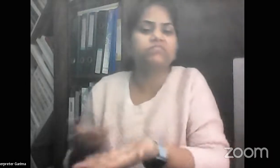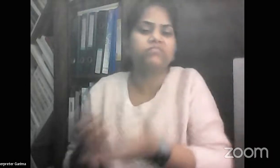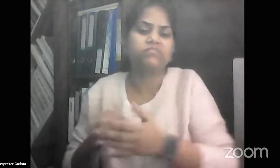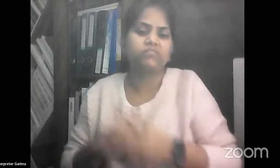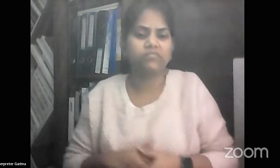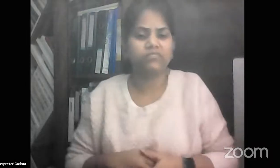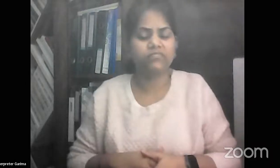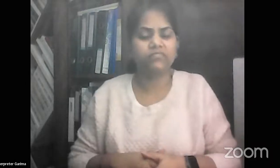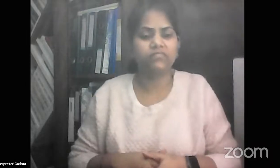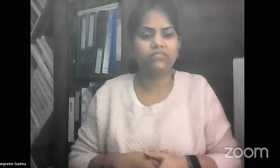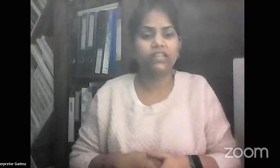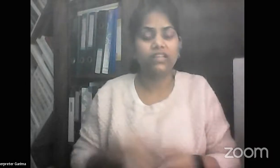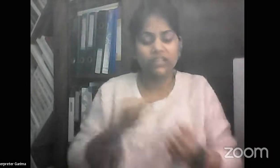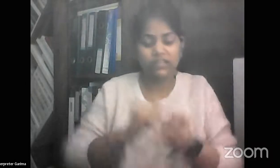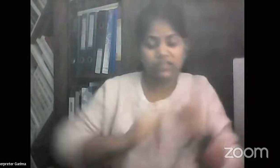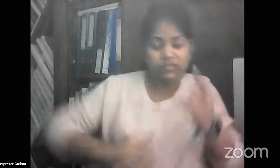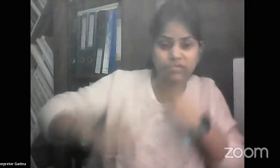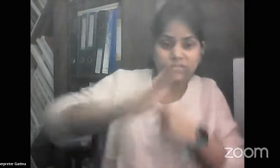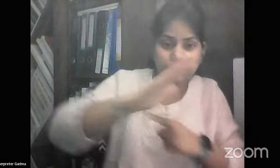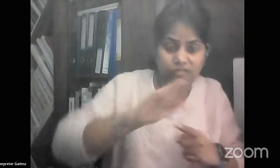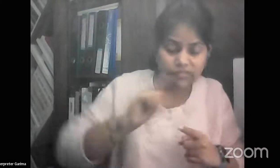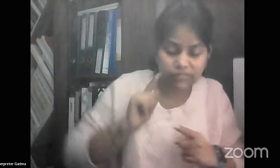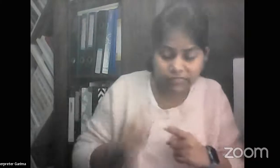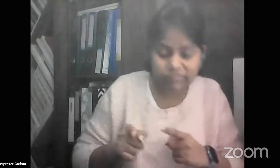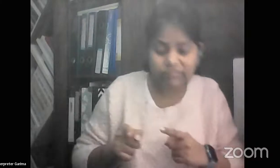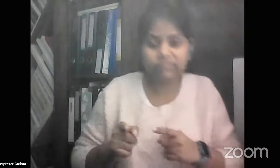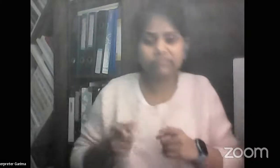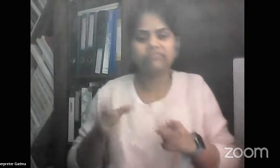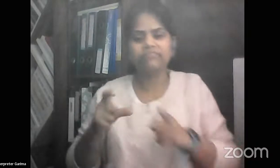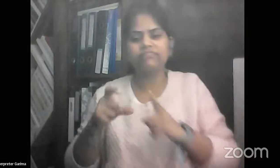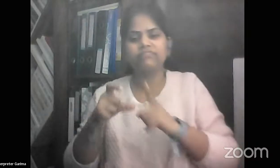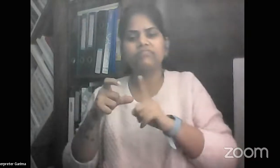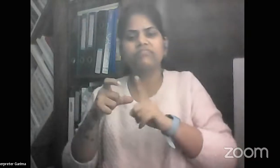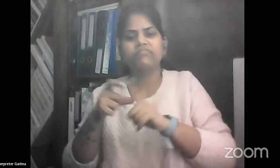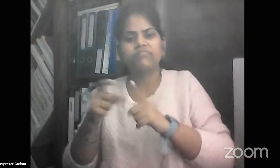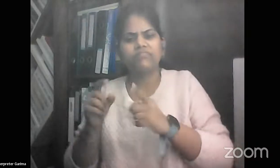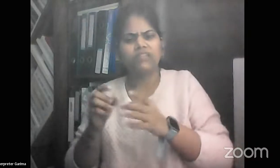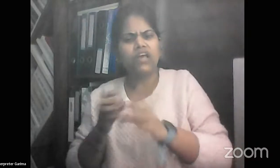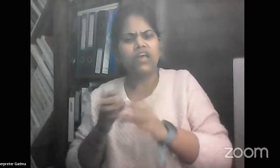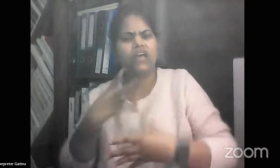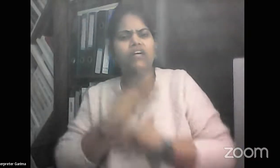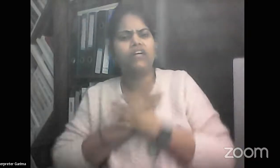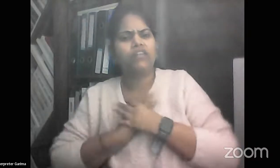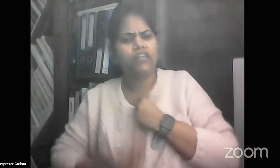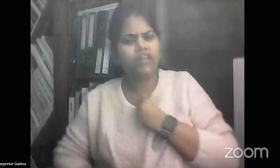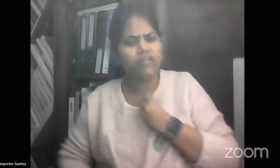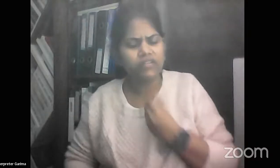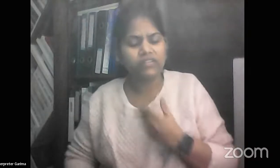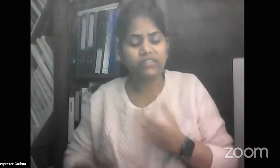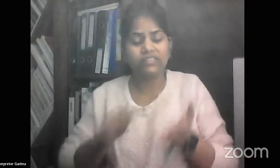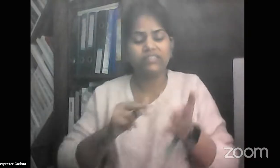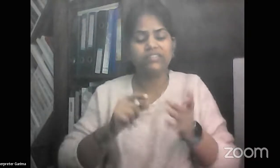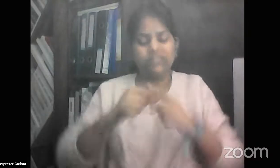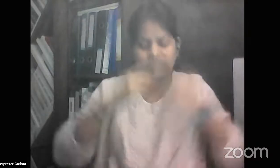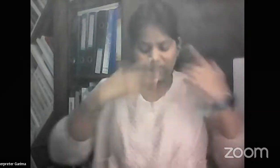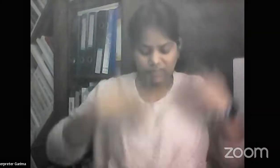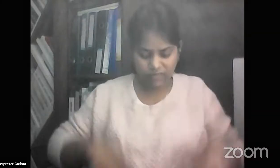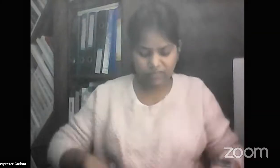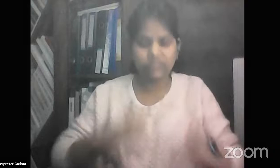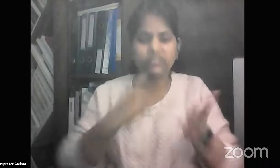societal imposition for deviation from the physical norms set by the